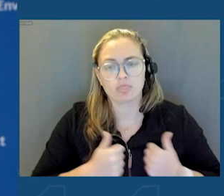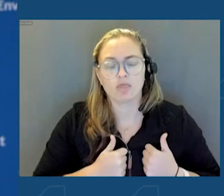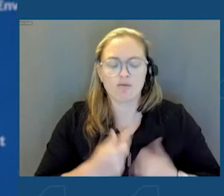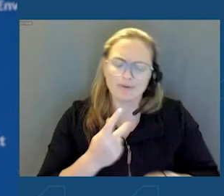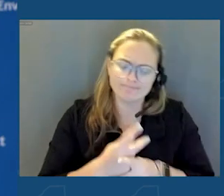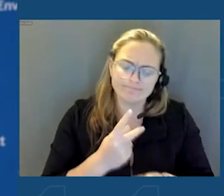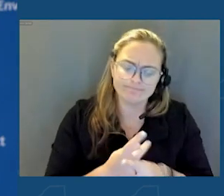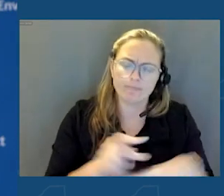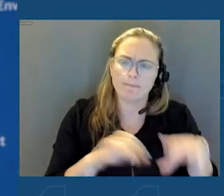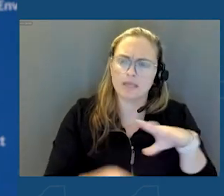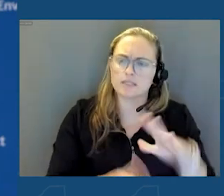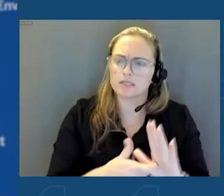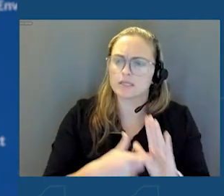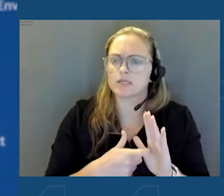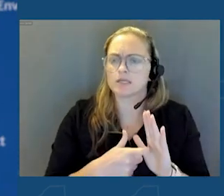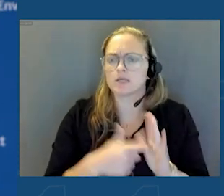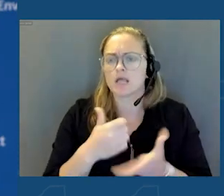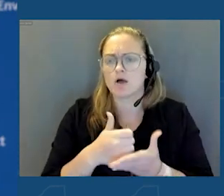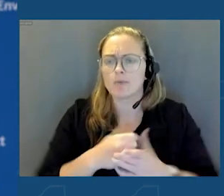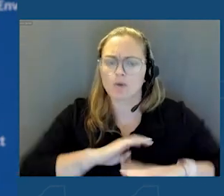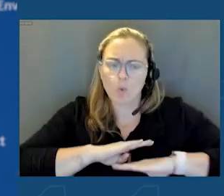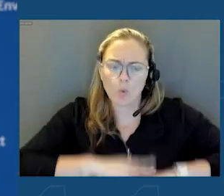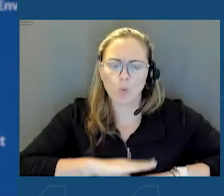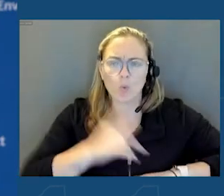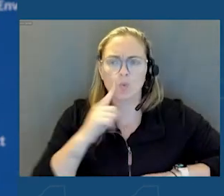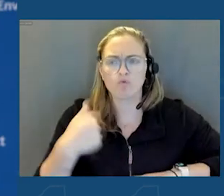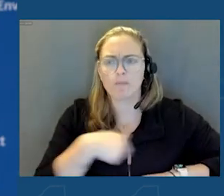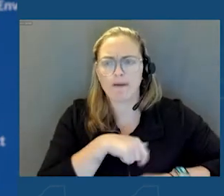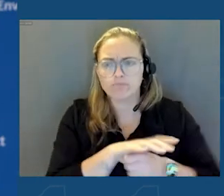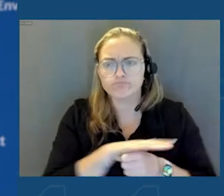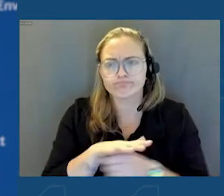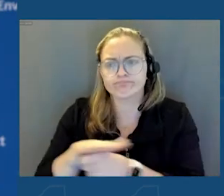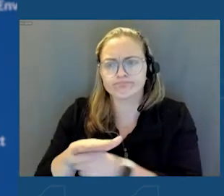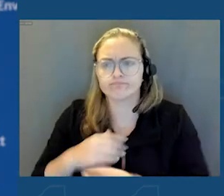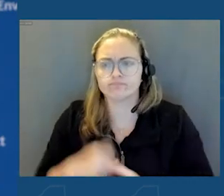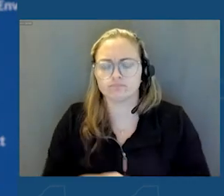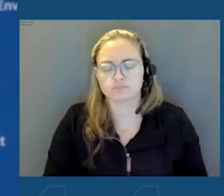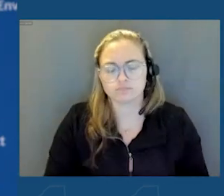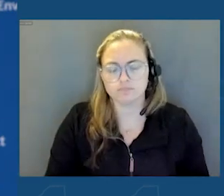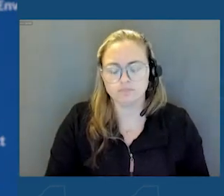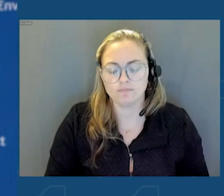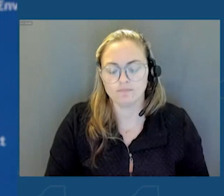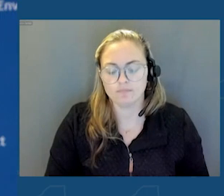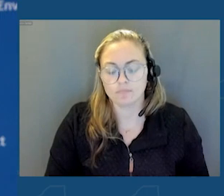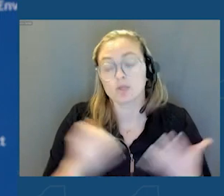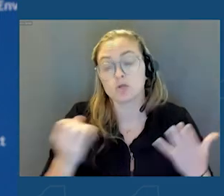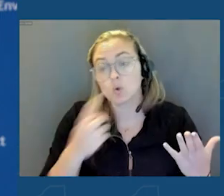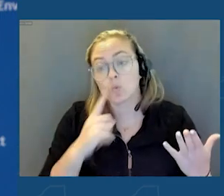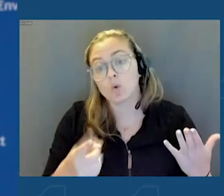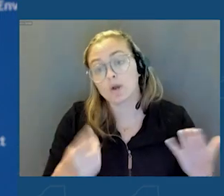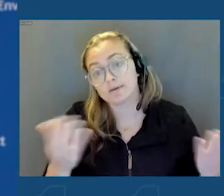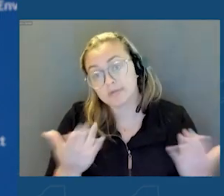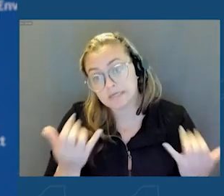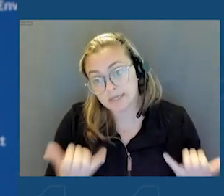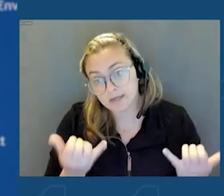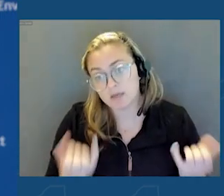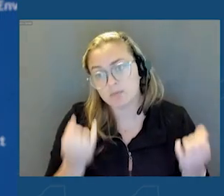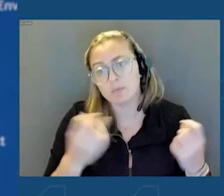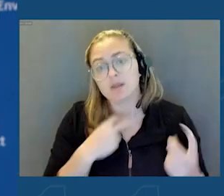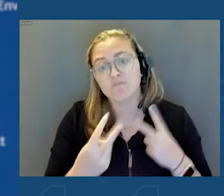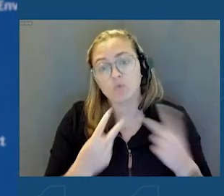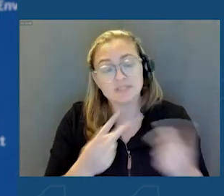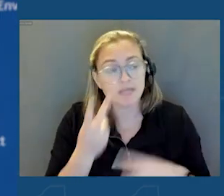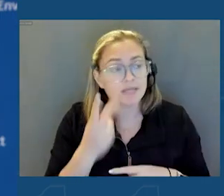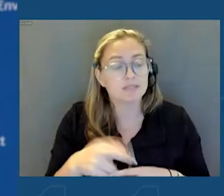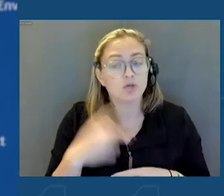needs and helping relieve the burden from our localities as well. So what we're doing here today, we have many voices here. I see Reverend Blue